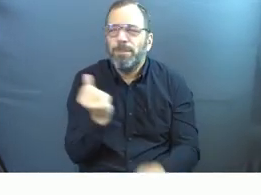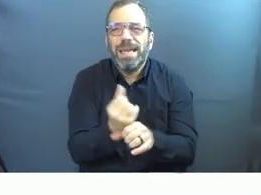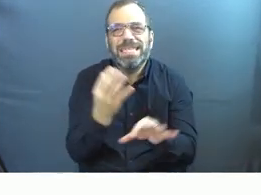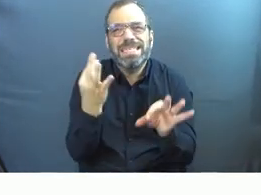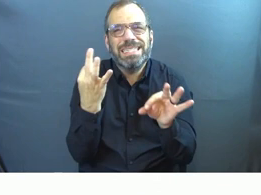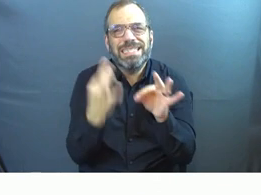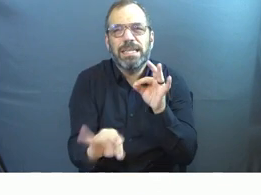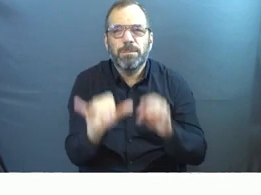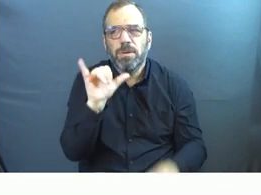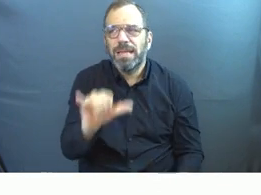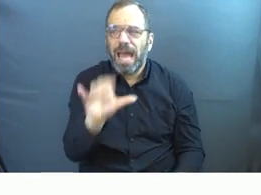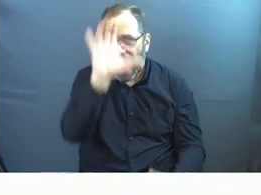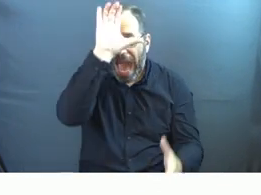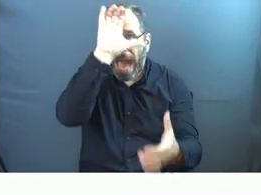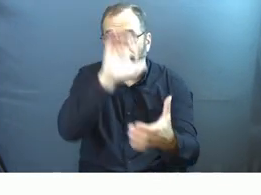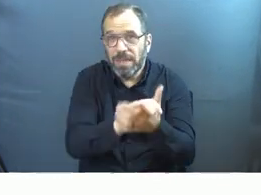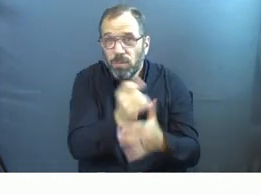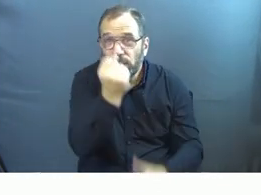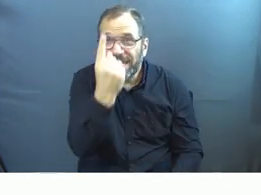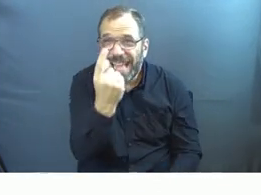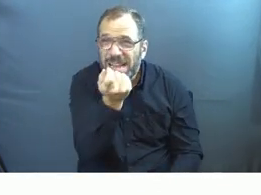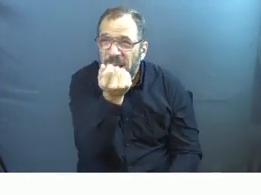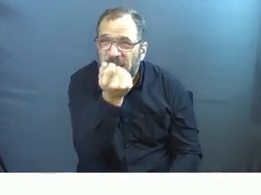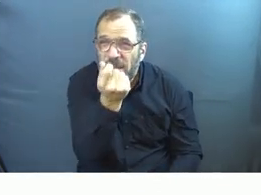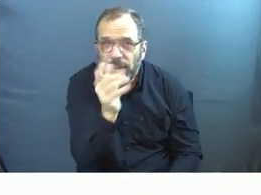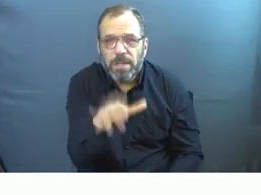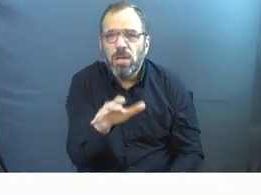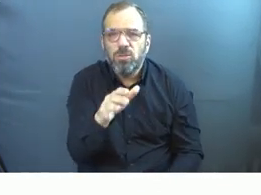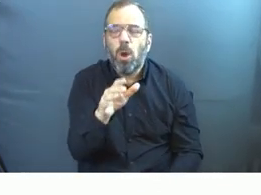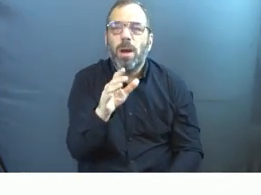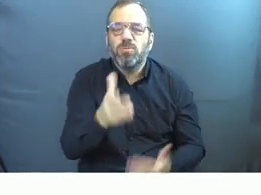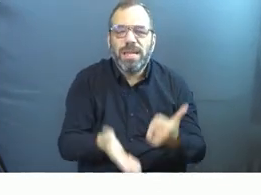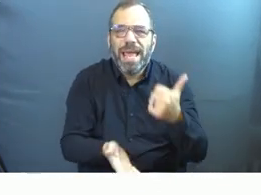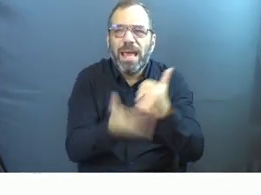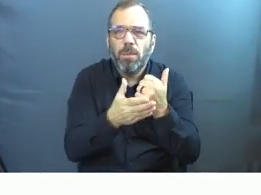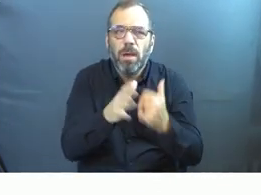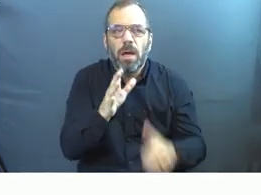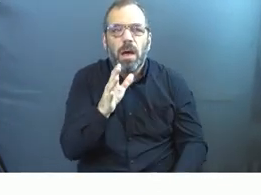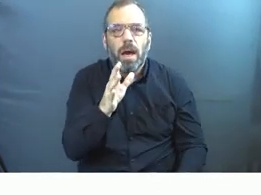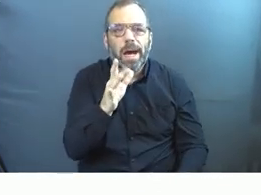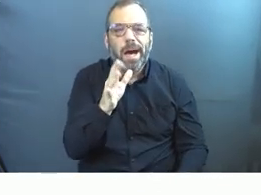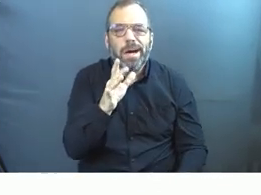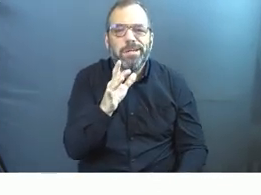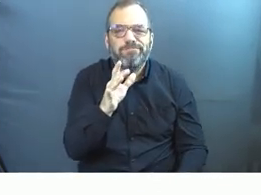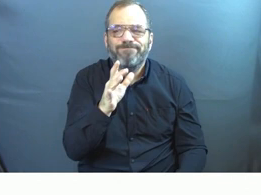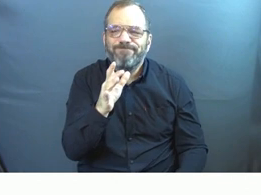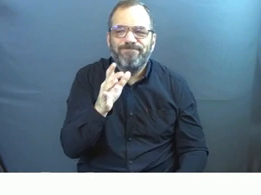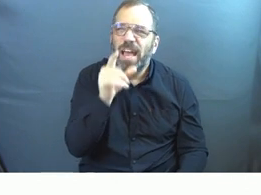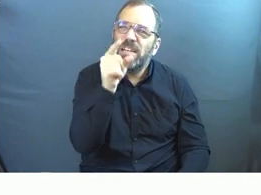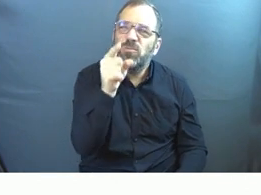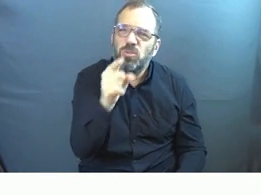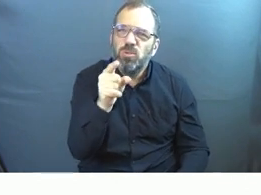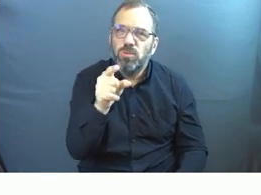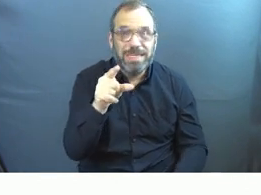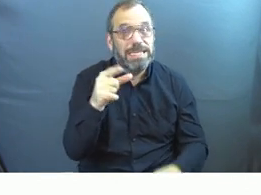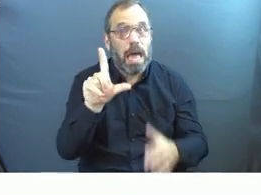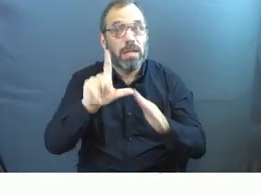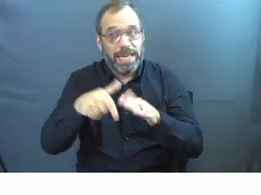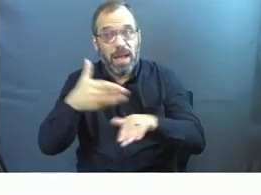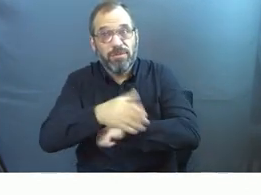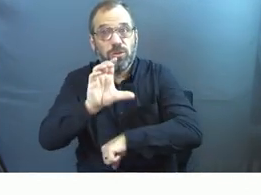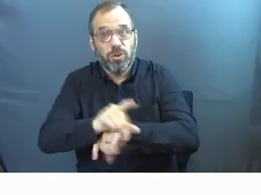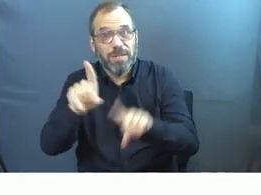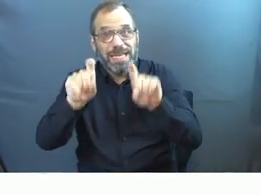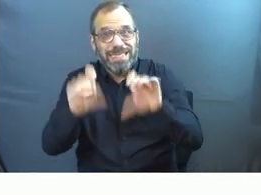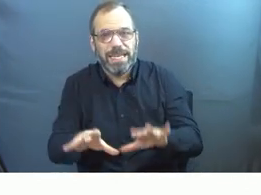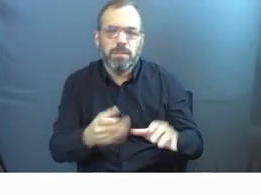simplifies it in a way that I think we can understand just a little bit. So I'm going to try and walk you through this just a little bit, and you will be tested on this later. Just kidding, you